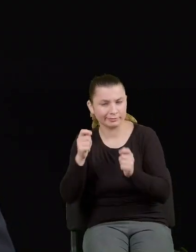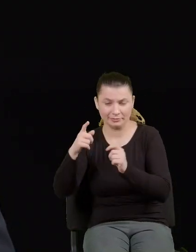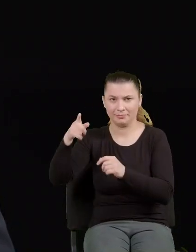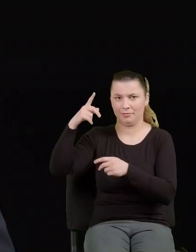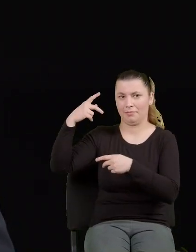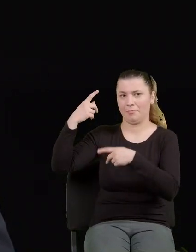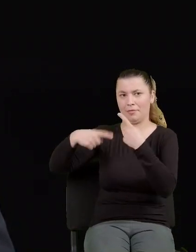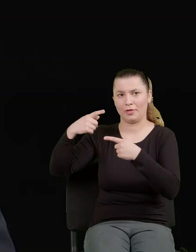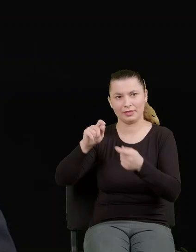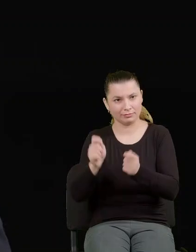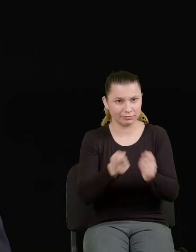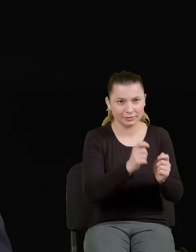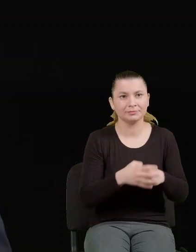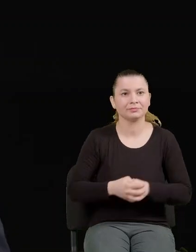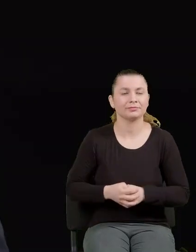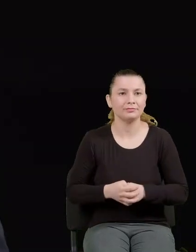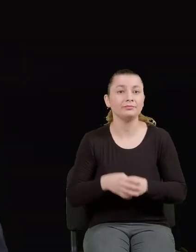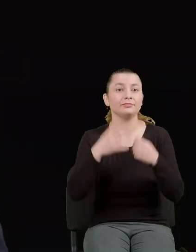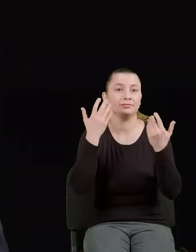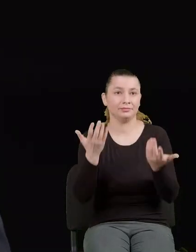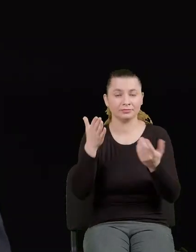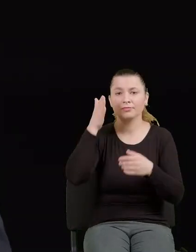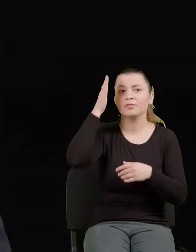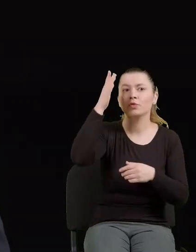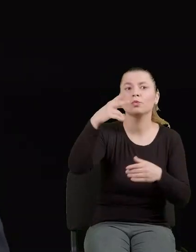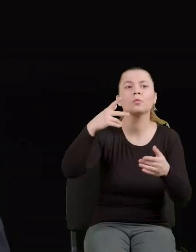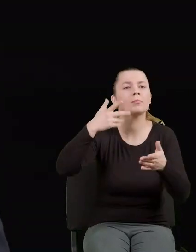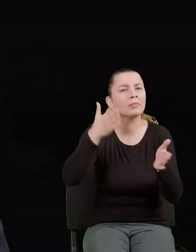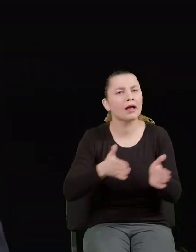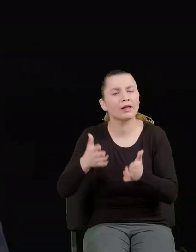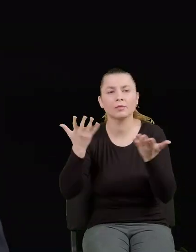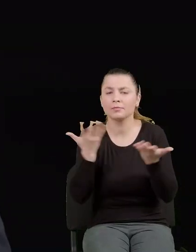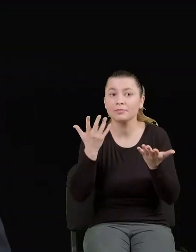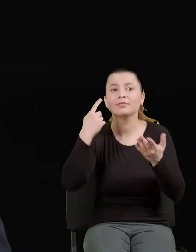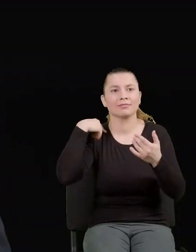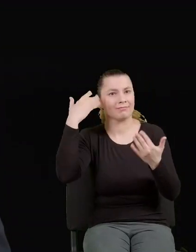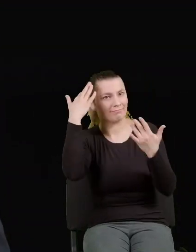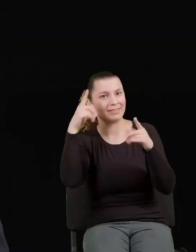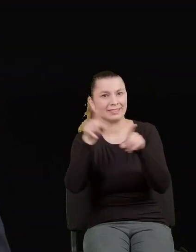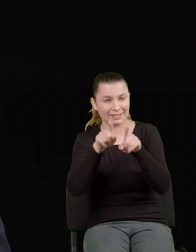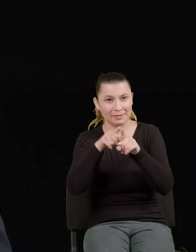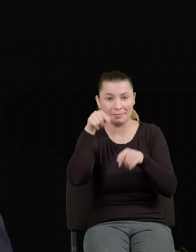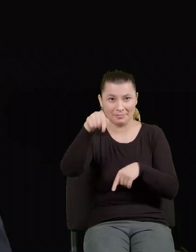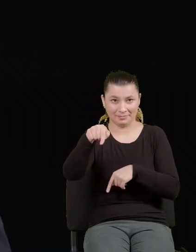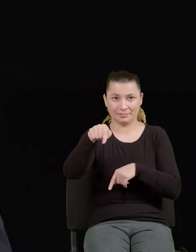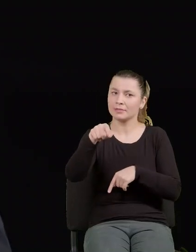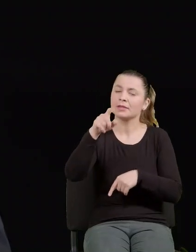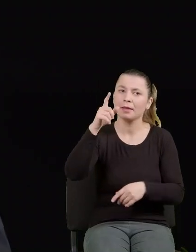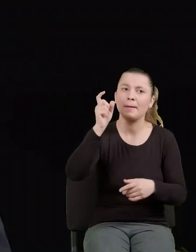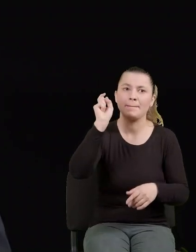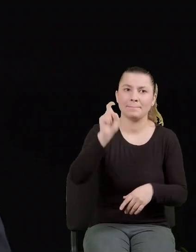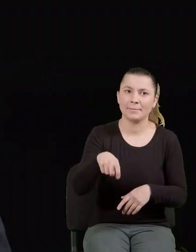come from the beneficiaries, from the citizens. So the ideas